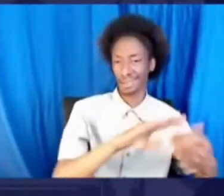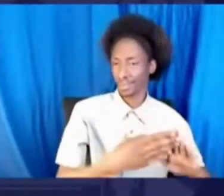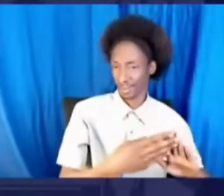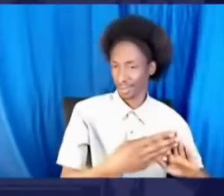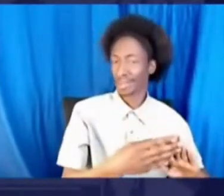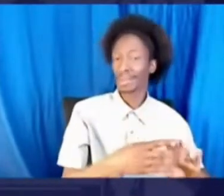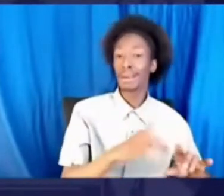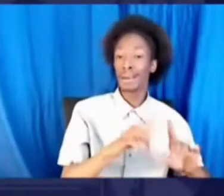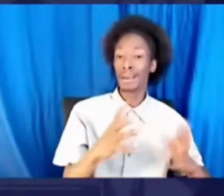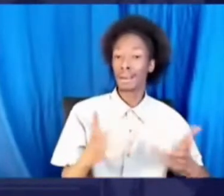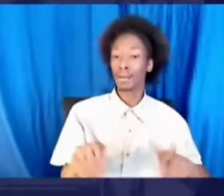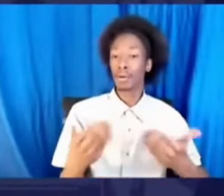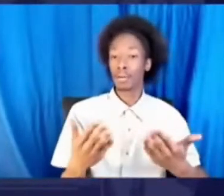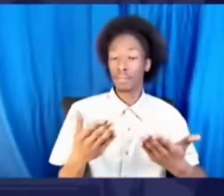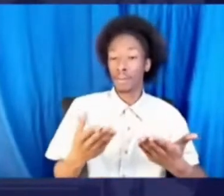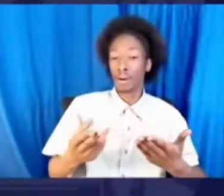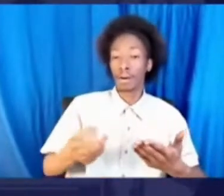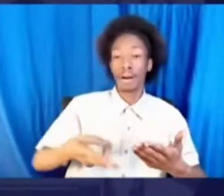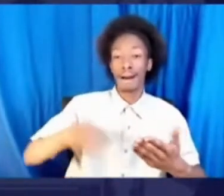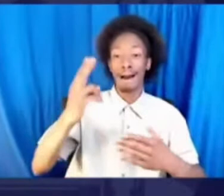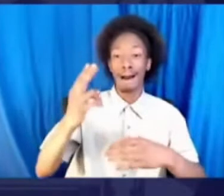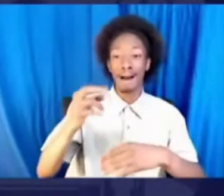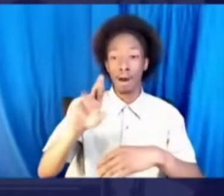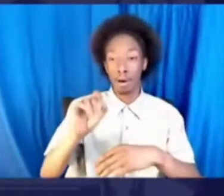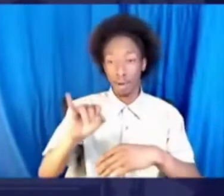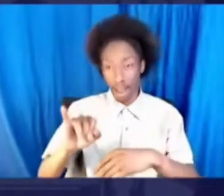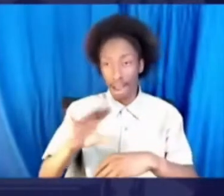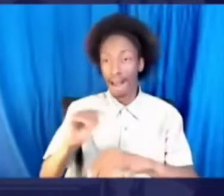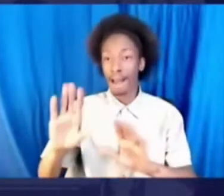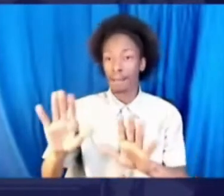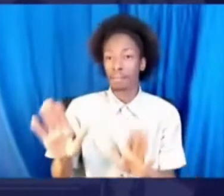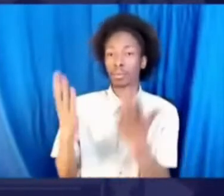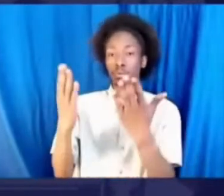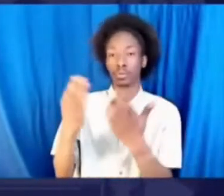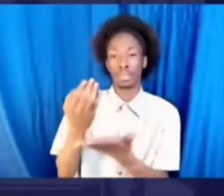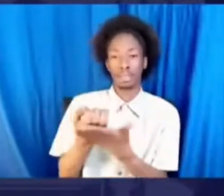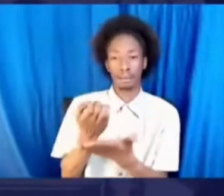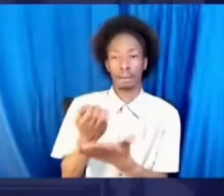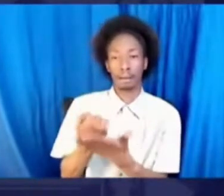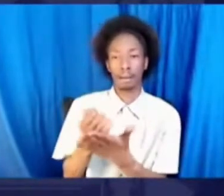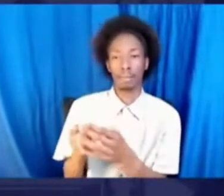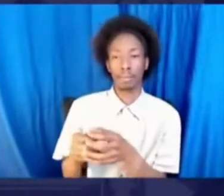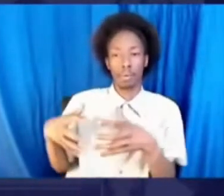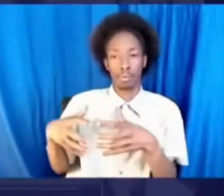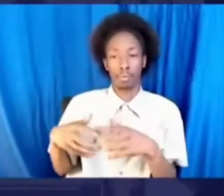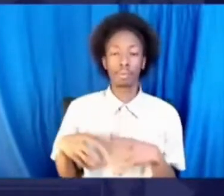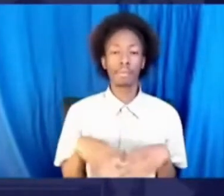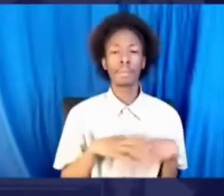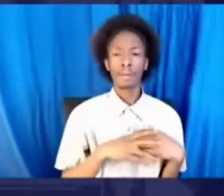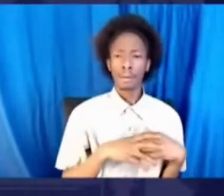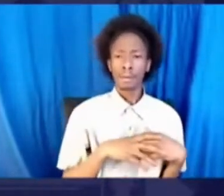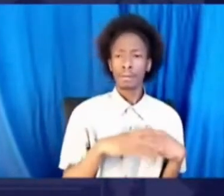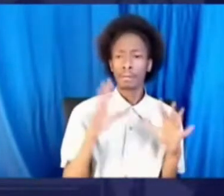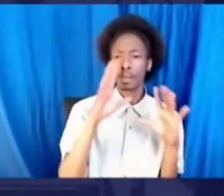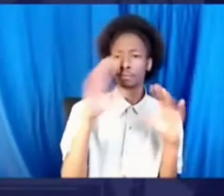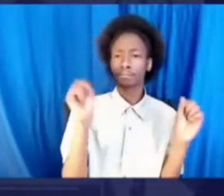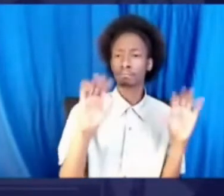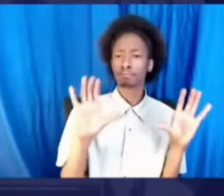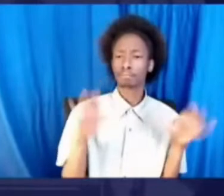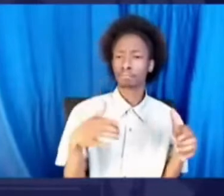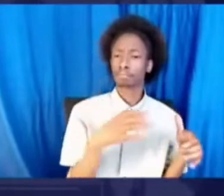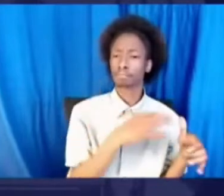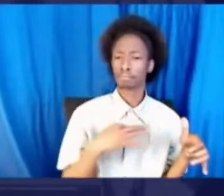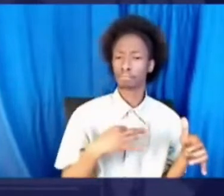high returns on investment and boost economic growth. The administration's trifecta of